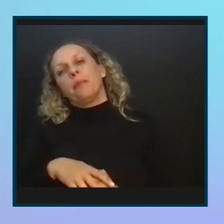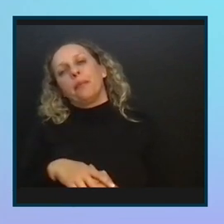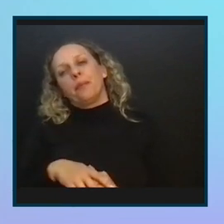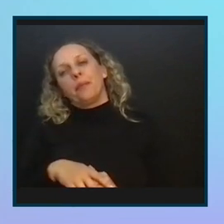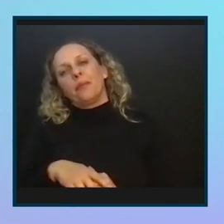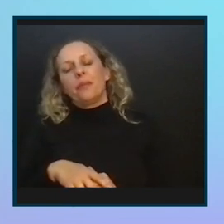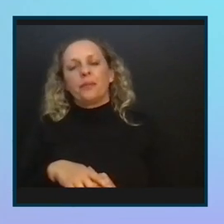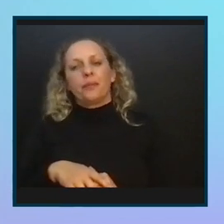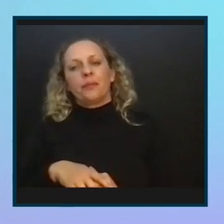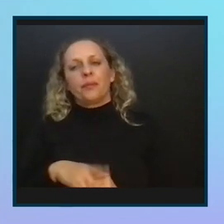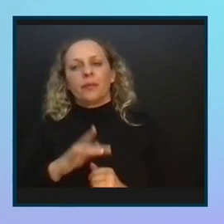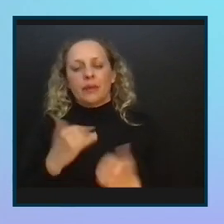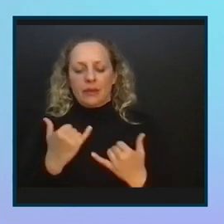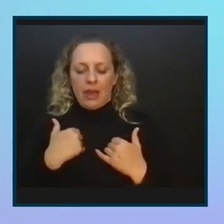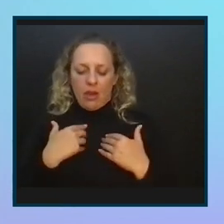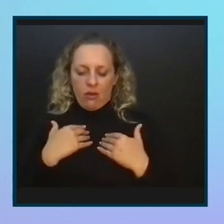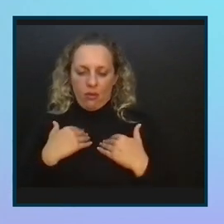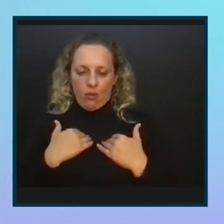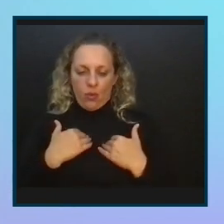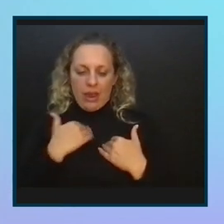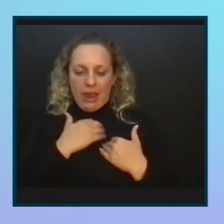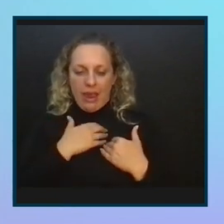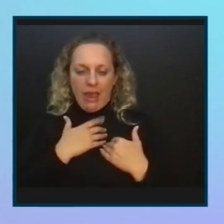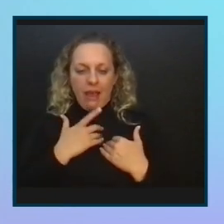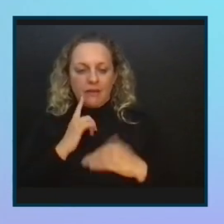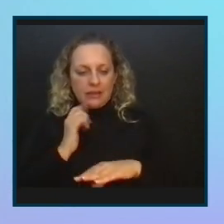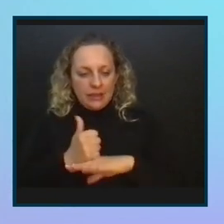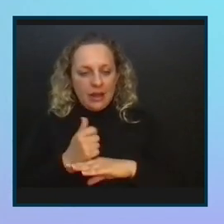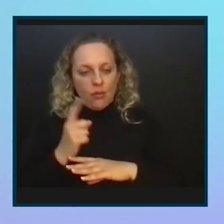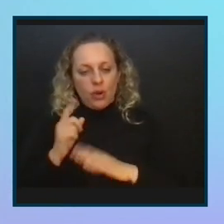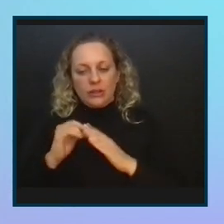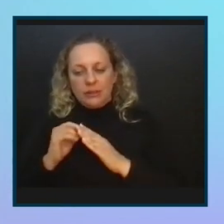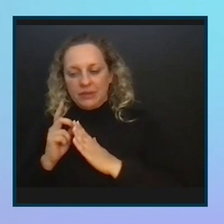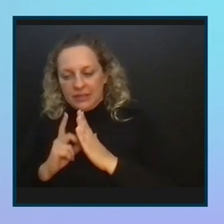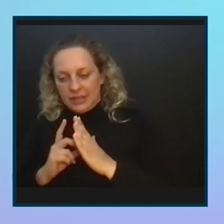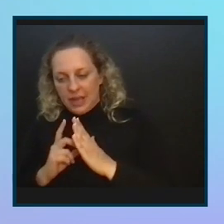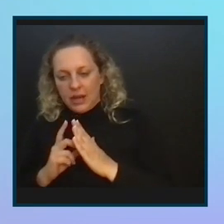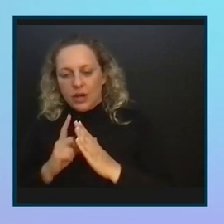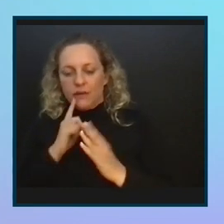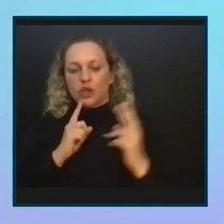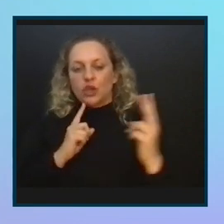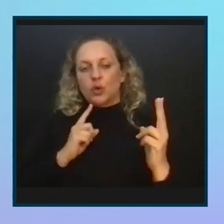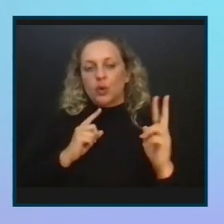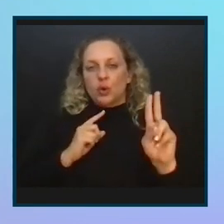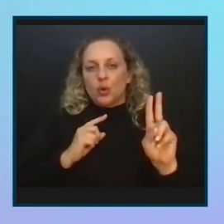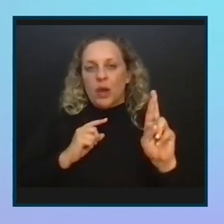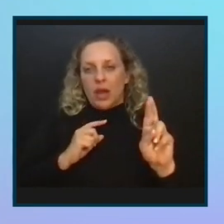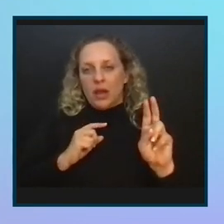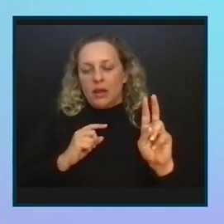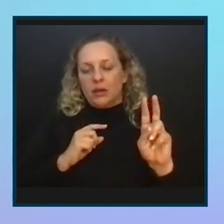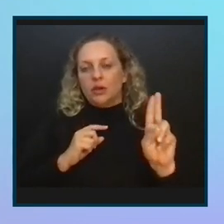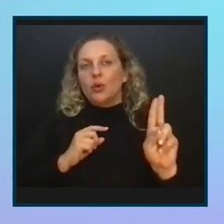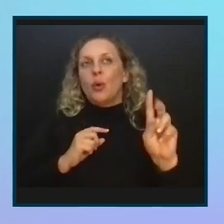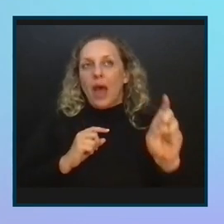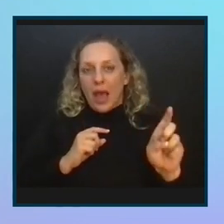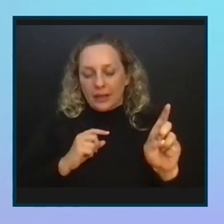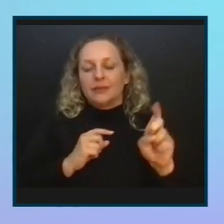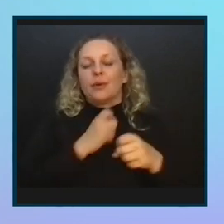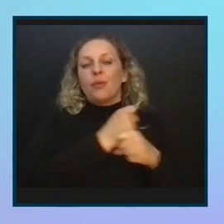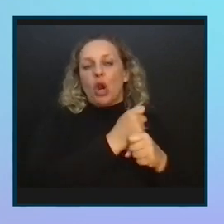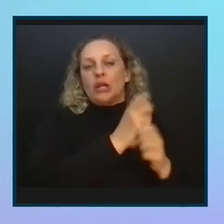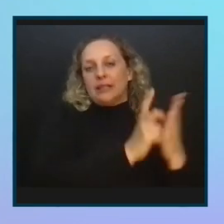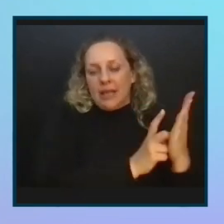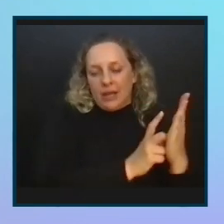we're kind of at a stage where we're one accessibility designer to two UX/product designers. And then that's